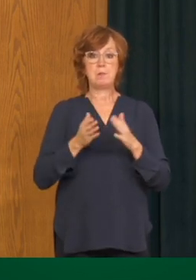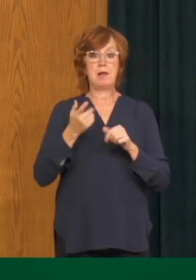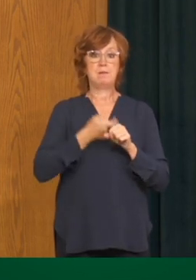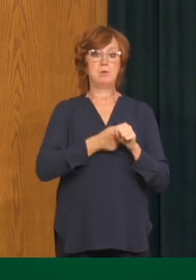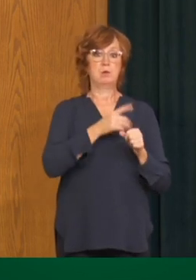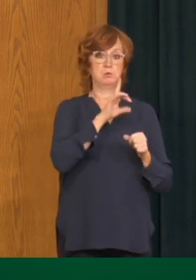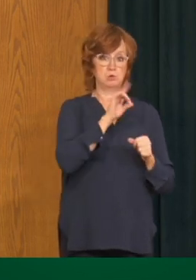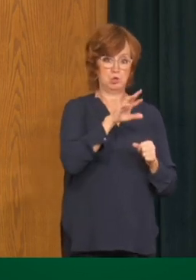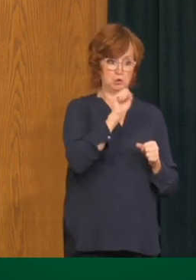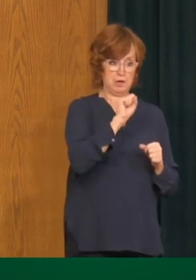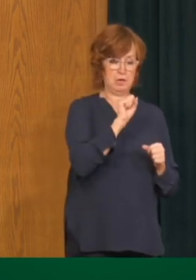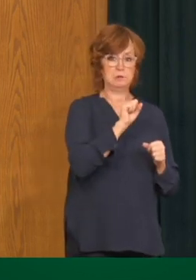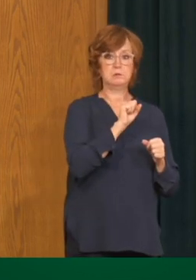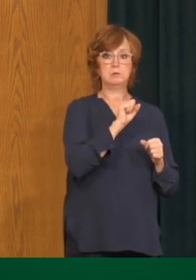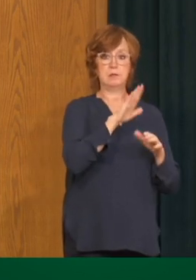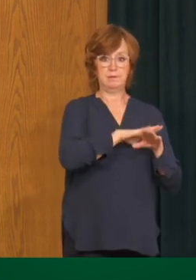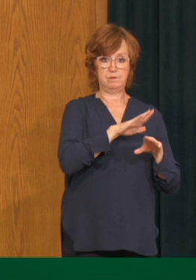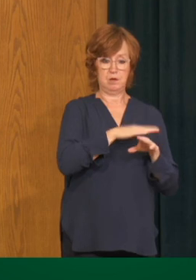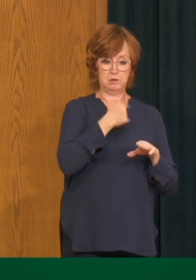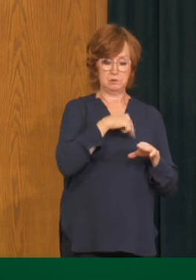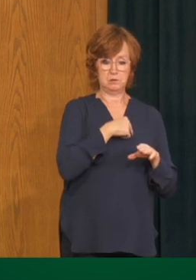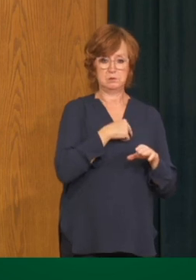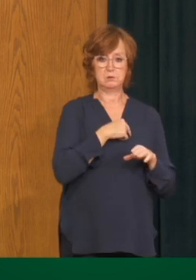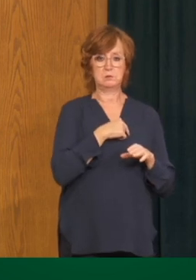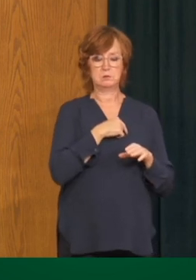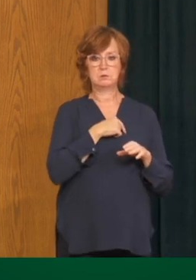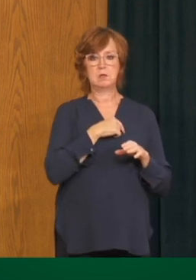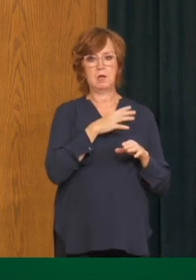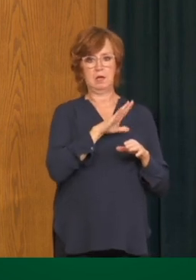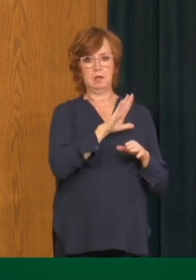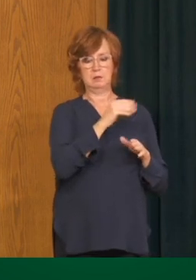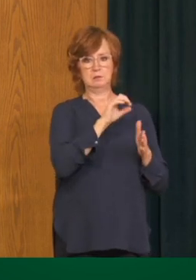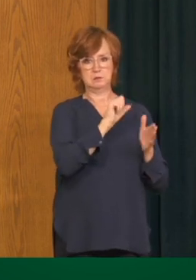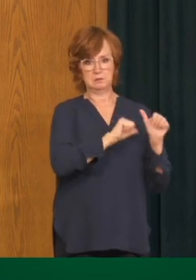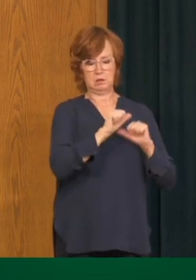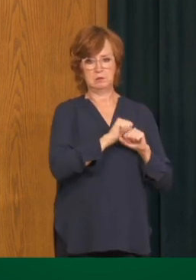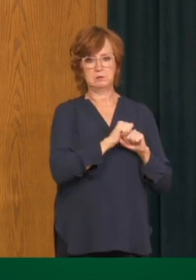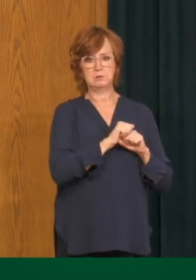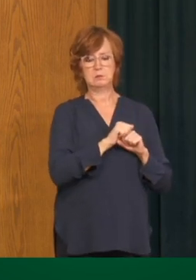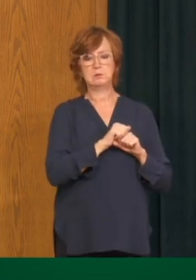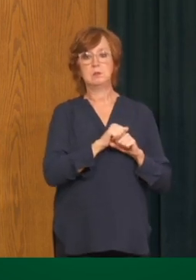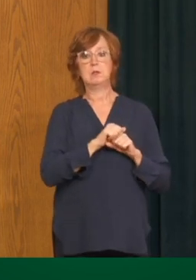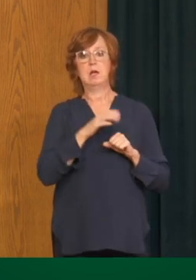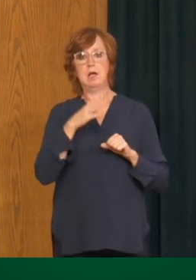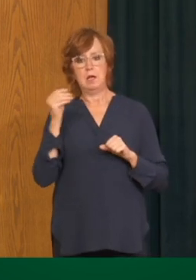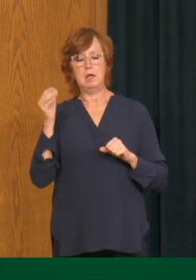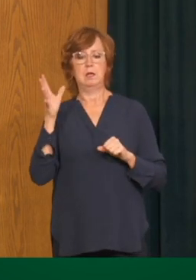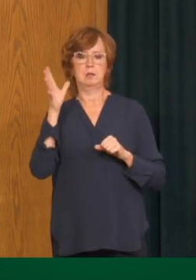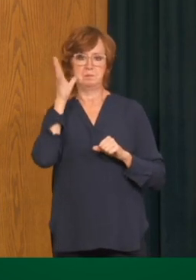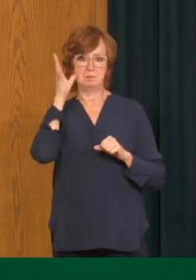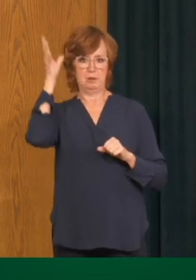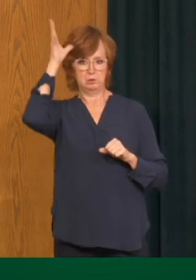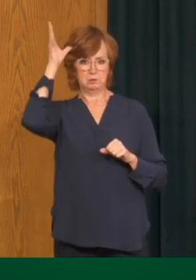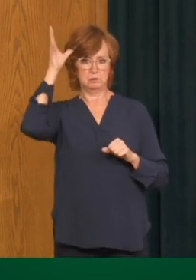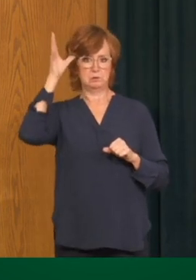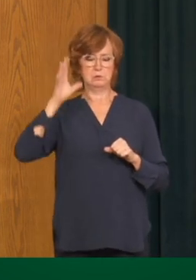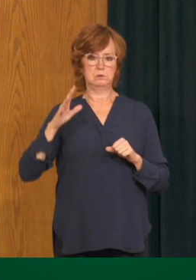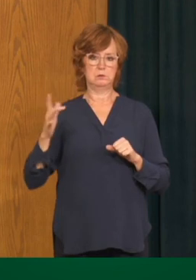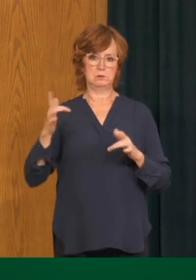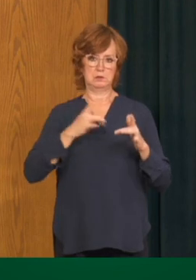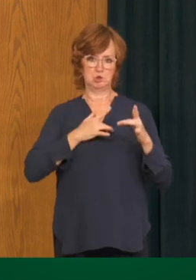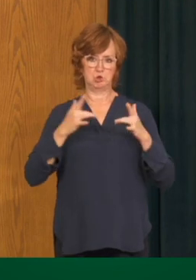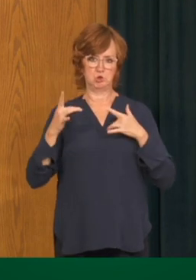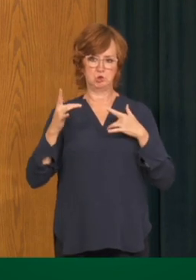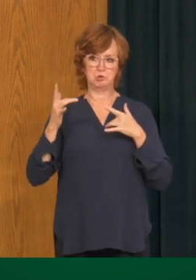he has provided this province sound advice over the course of the last number of months, mixing that with what we are hearing with respect to the